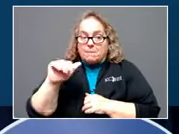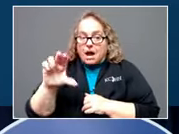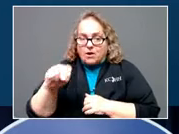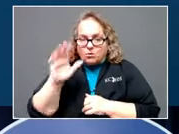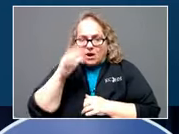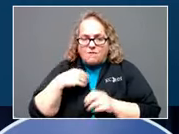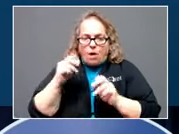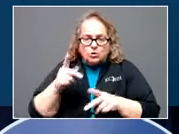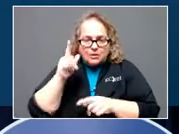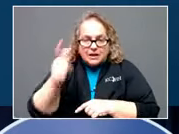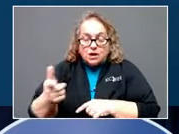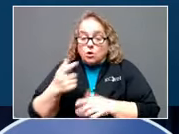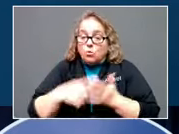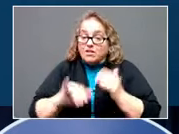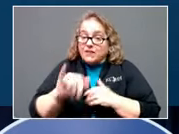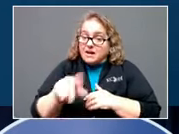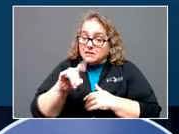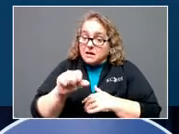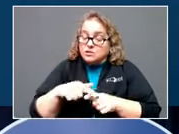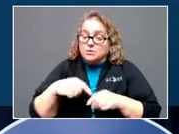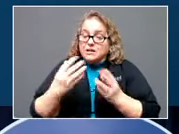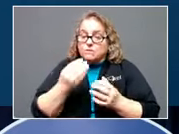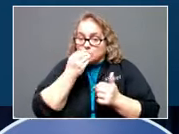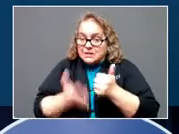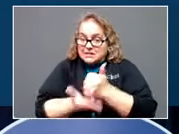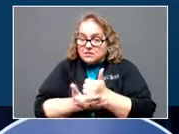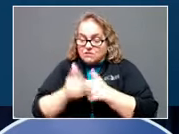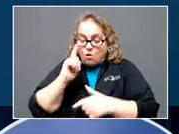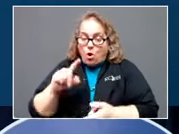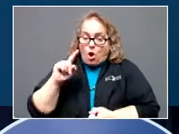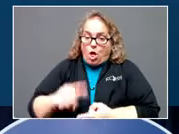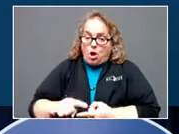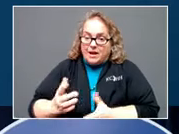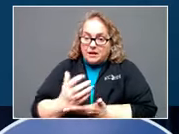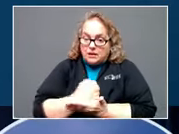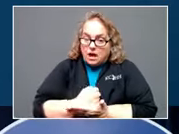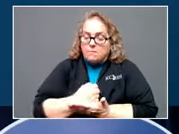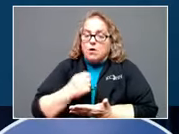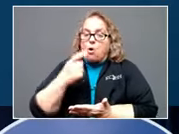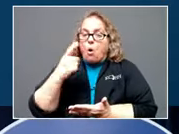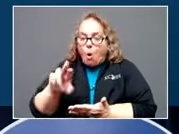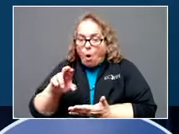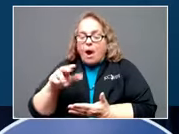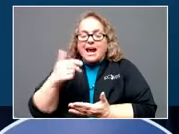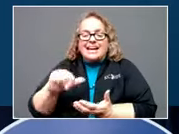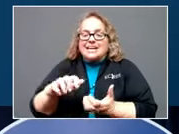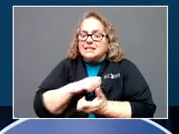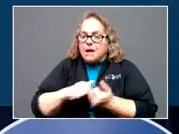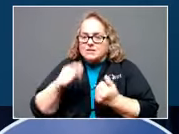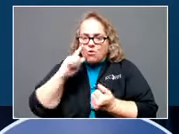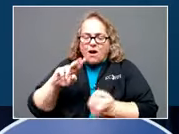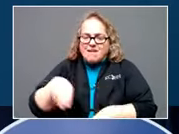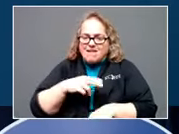to low-income households with food loss of income, or damage caused by a natural disaster. Approved beneficiaries